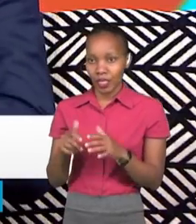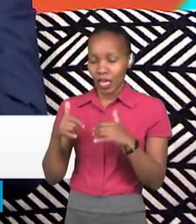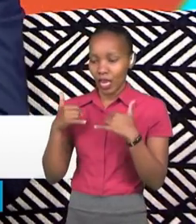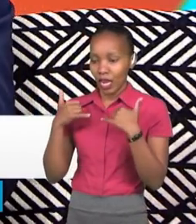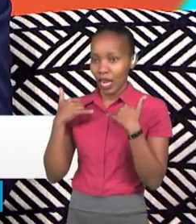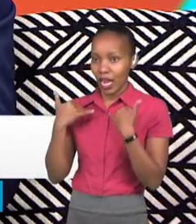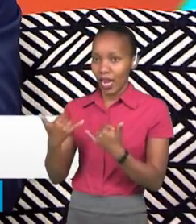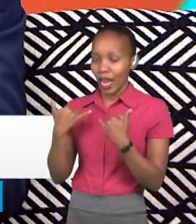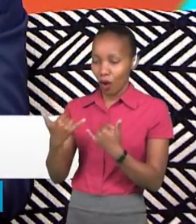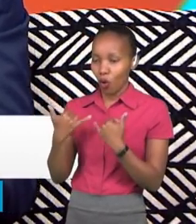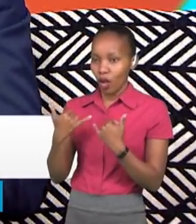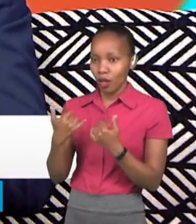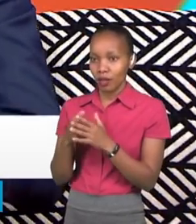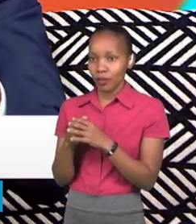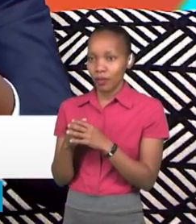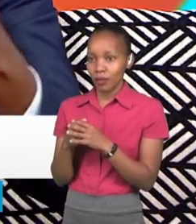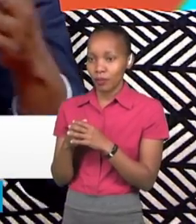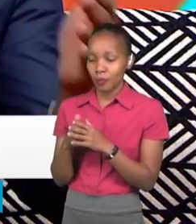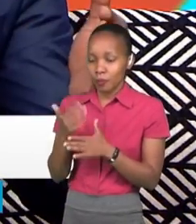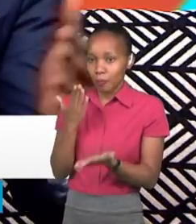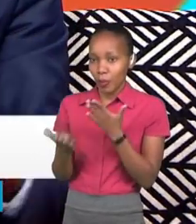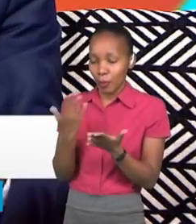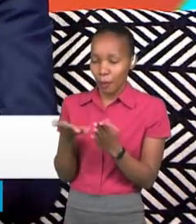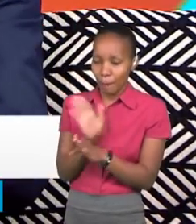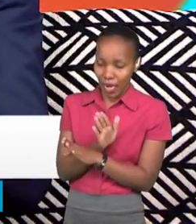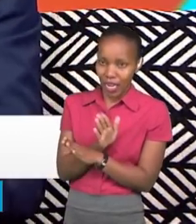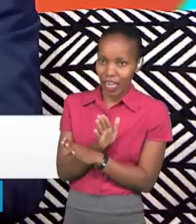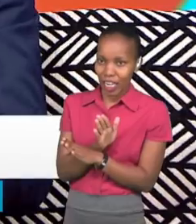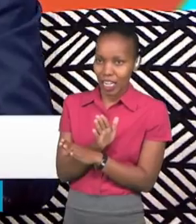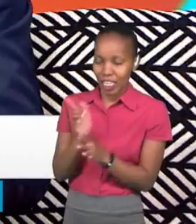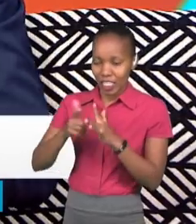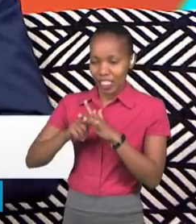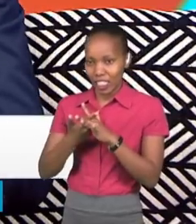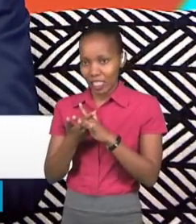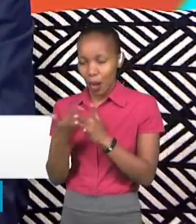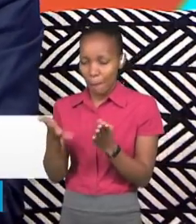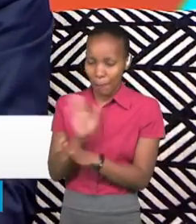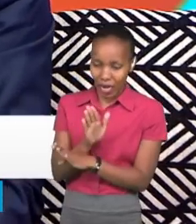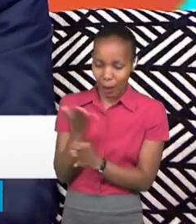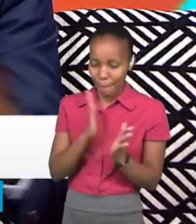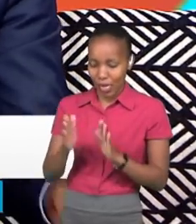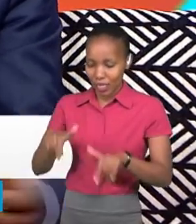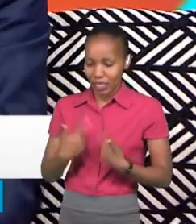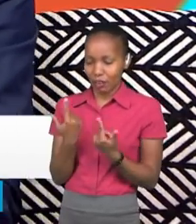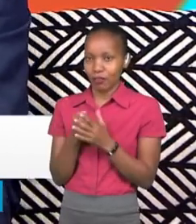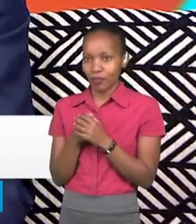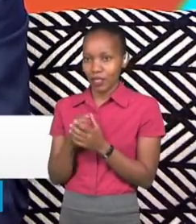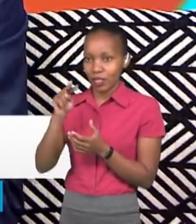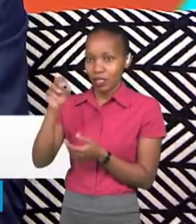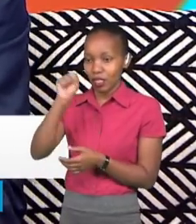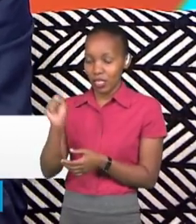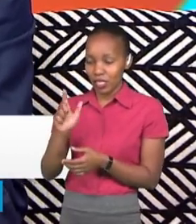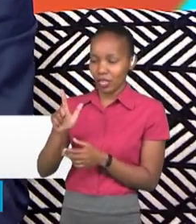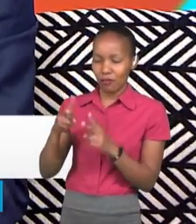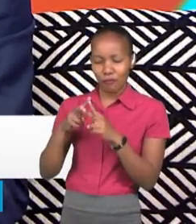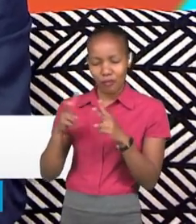is generic talk that you go to the drawing board. Lazima wasewa Rudy or Jipange. Now, back to NSL. Very